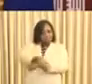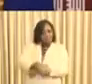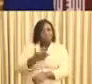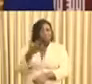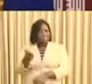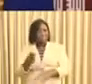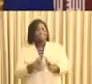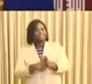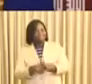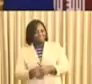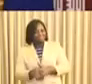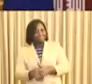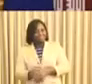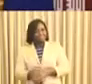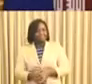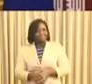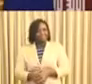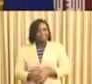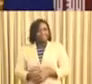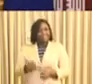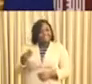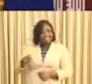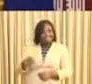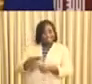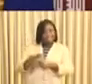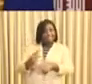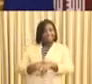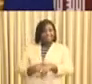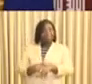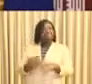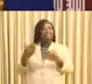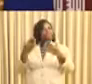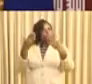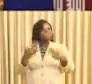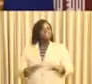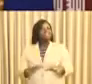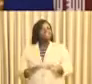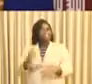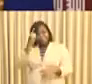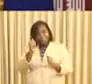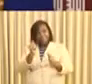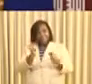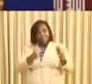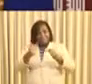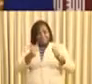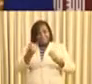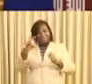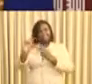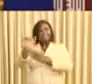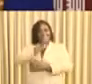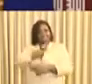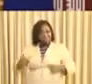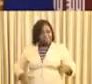This too shall pass, for the battle is the Lord's. May God bless us all in our homeland, Ghana,